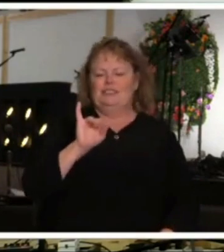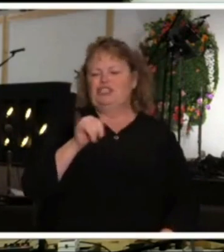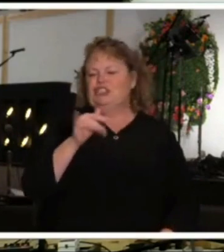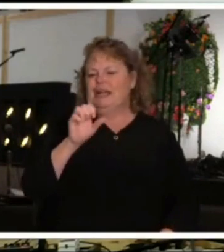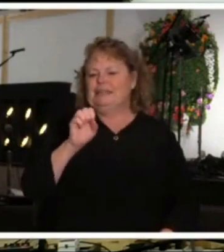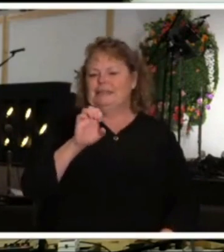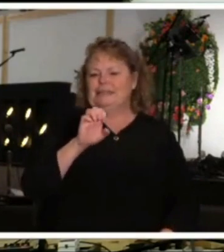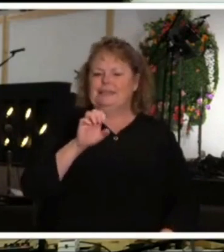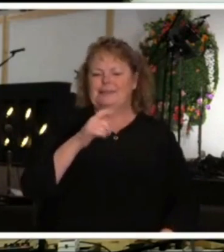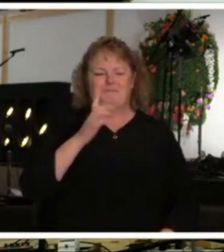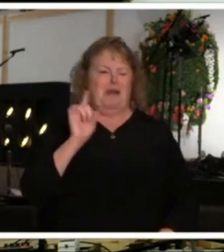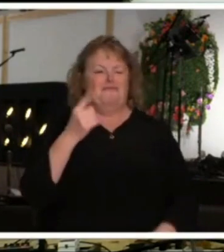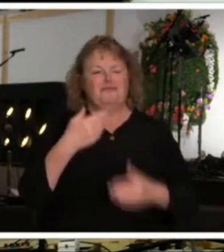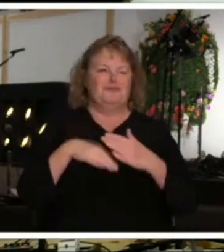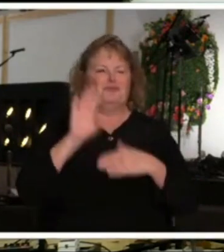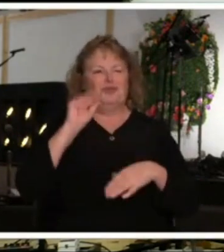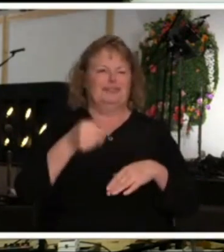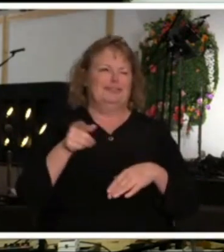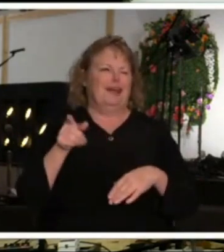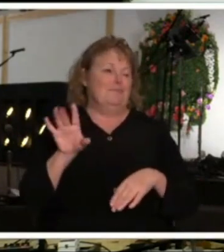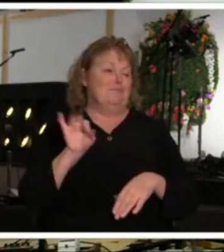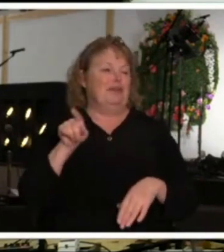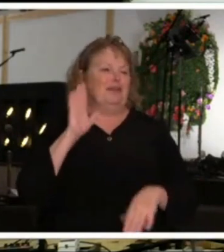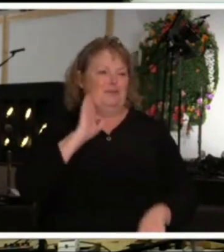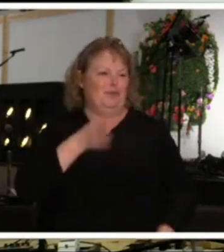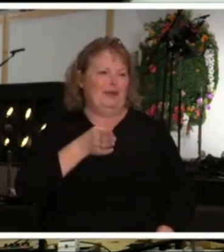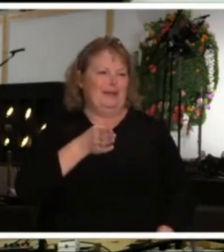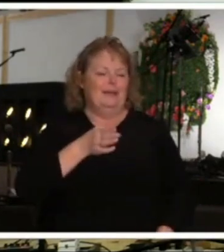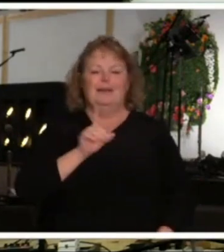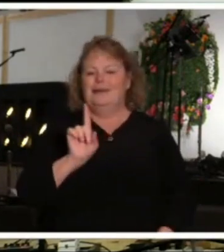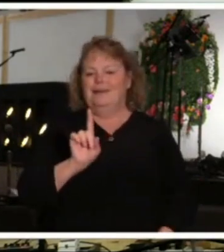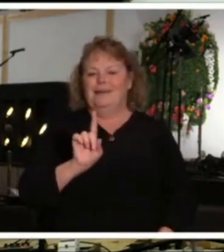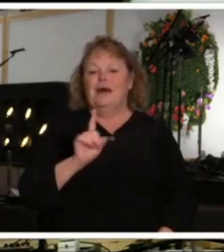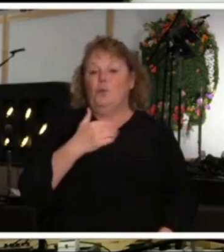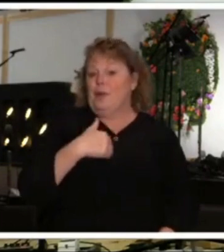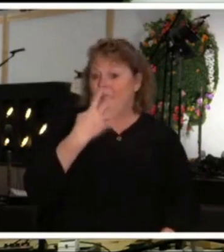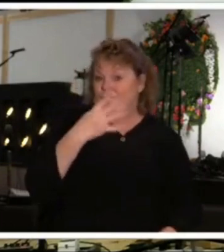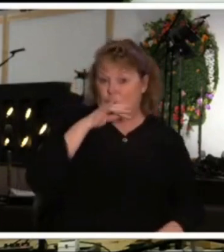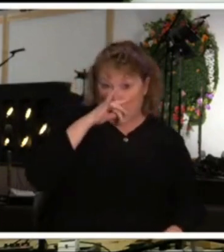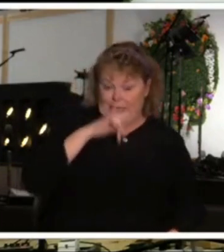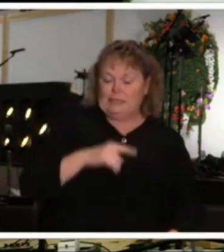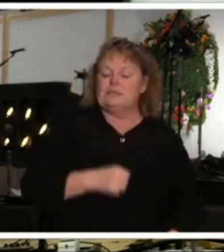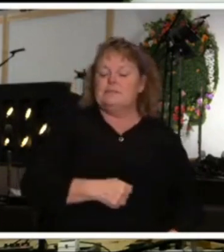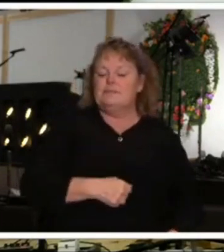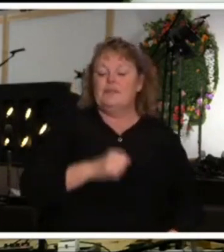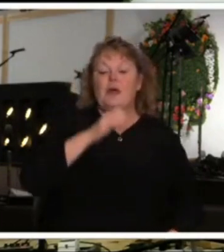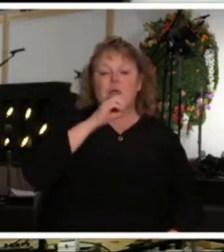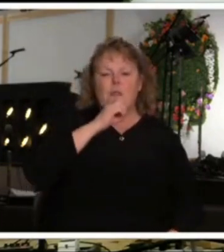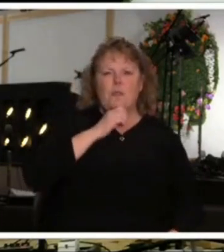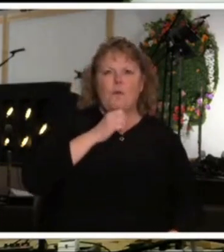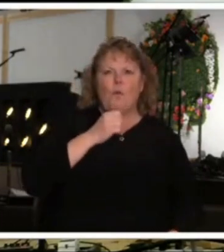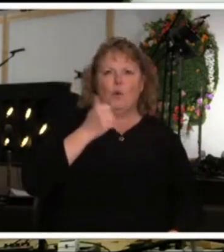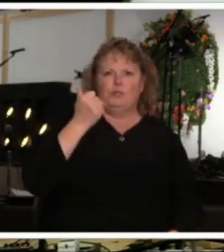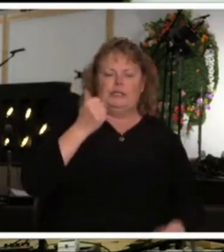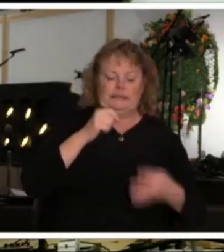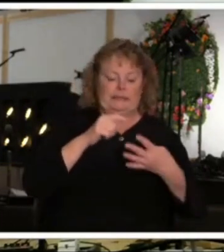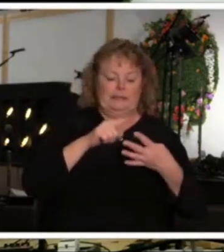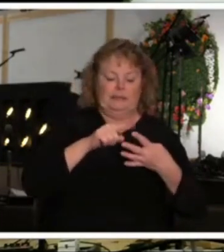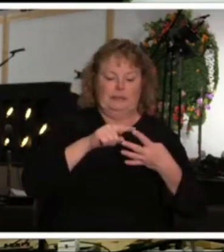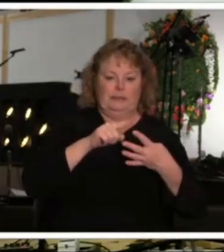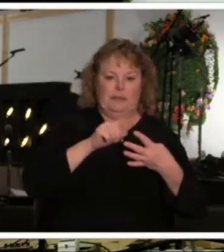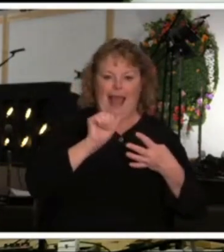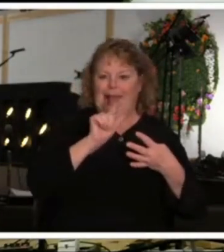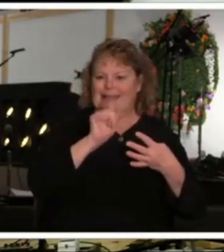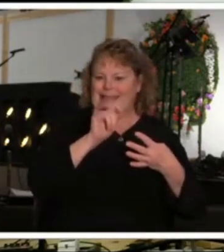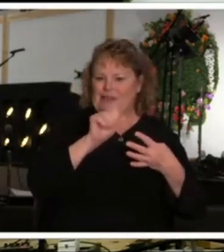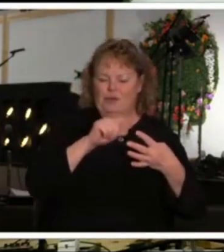my firstborn son. Now, as the pastor said, we have four children. The oldest is Alexander, my oldest child. We